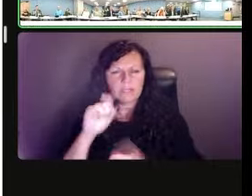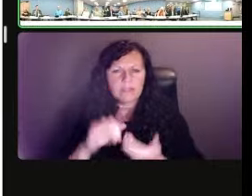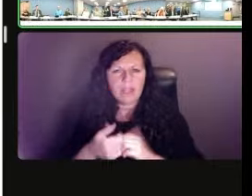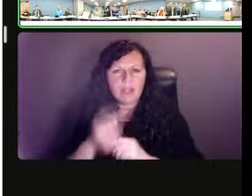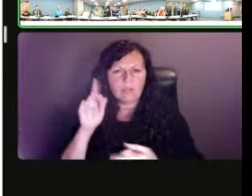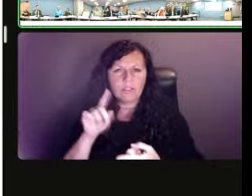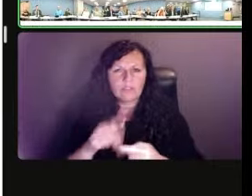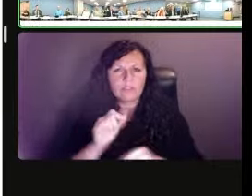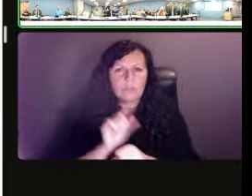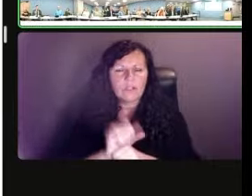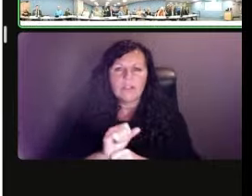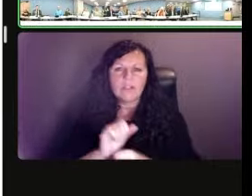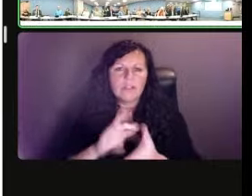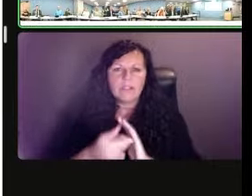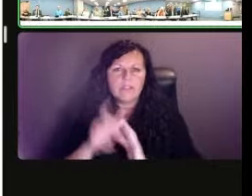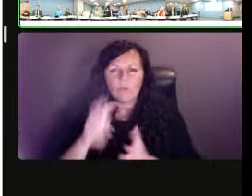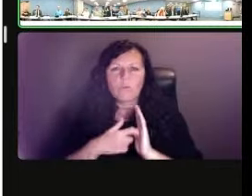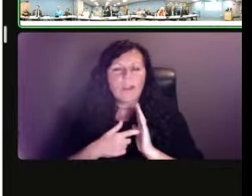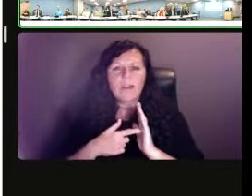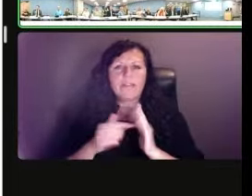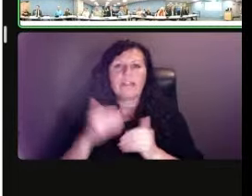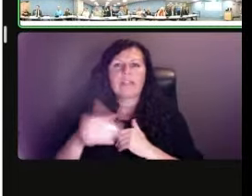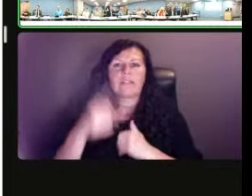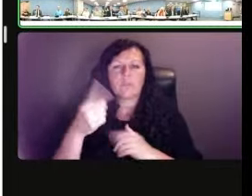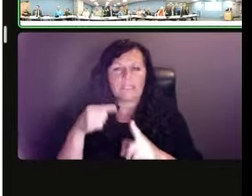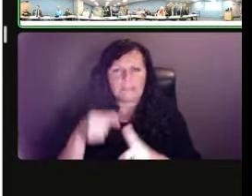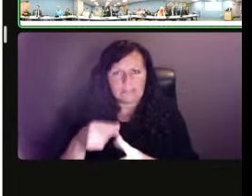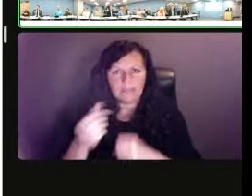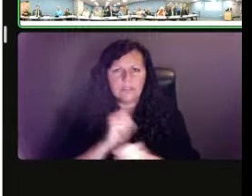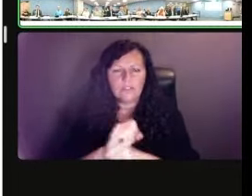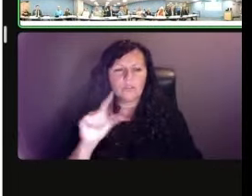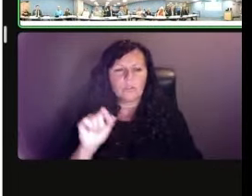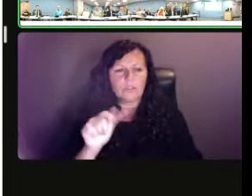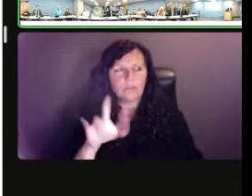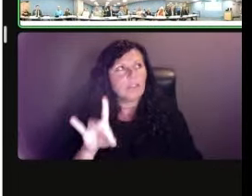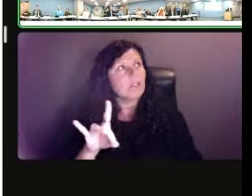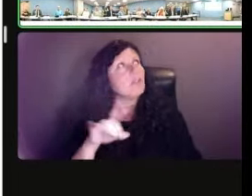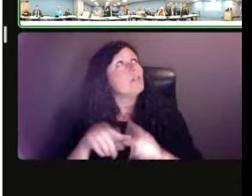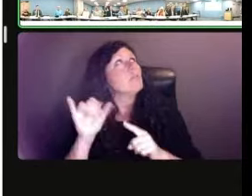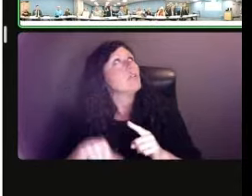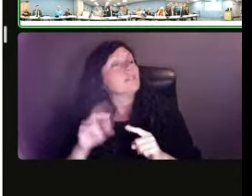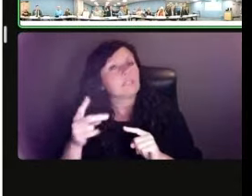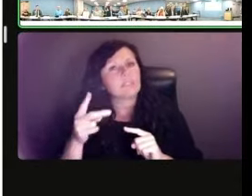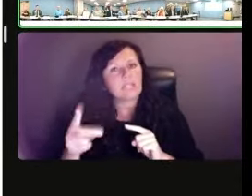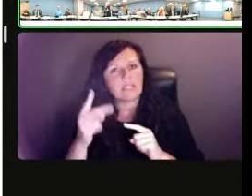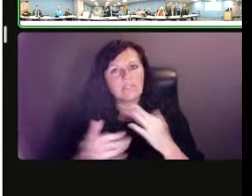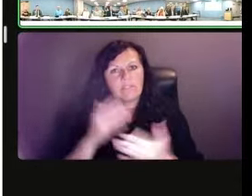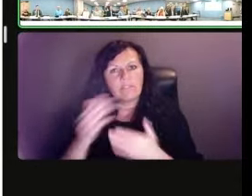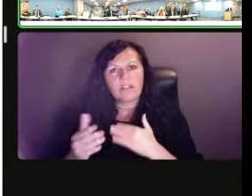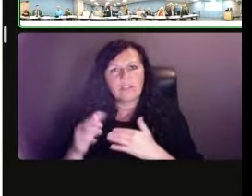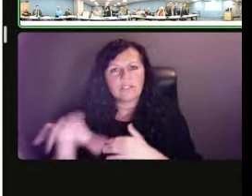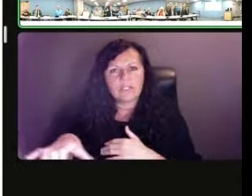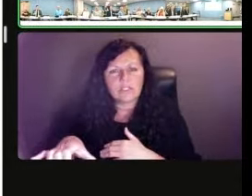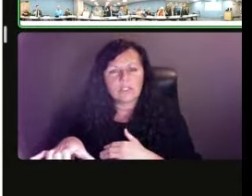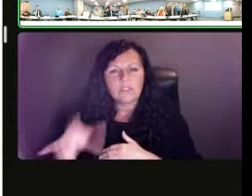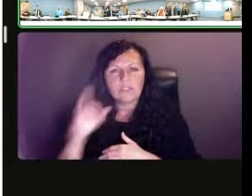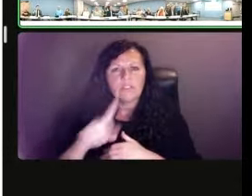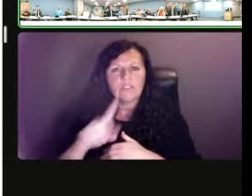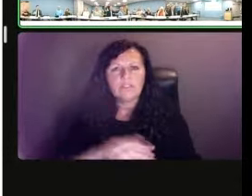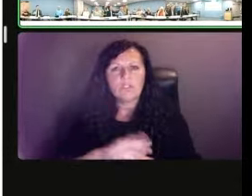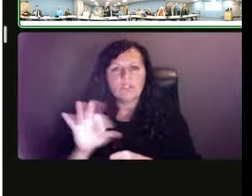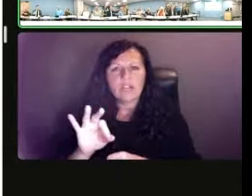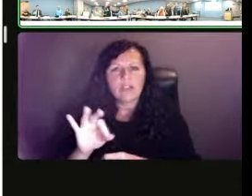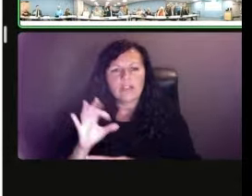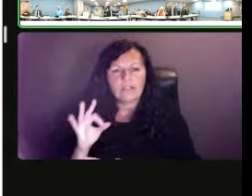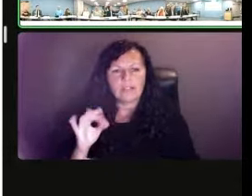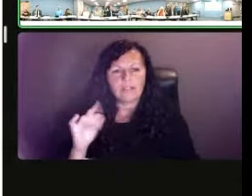another one until 2028. But 2028 is a second fire station, so an additional 9 FTE, taking an